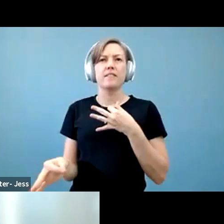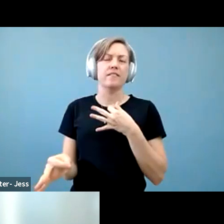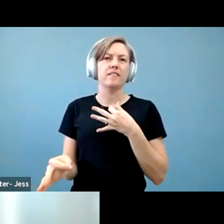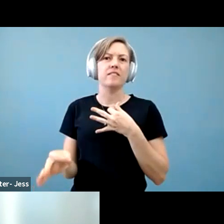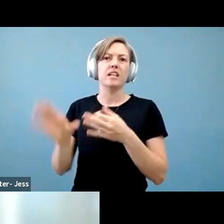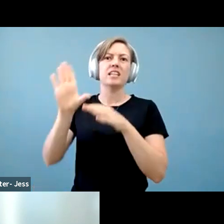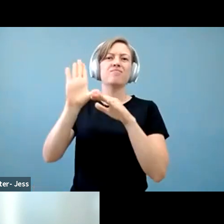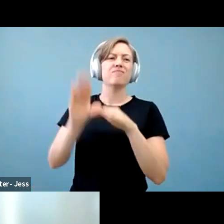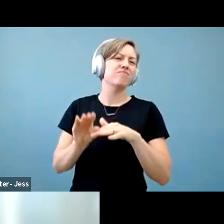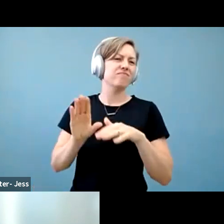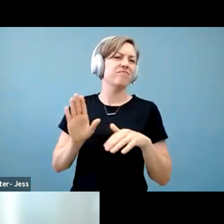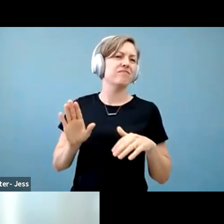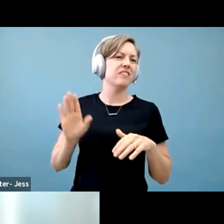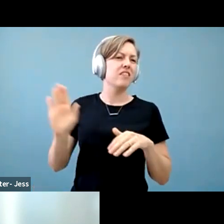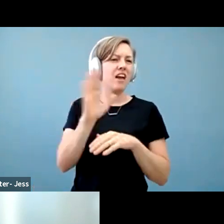discrediting,